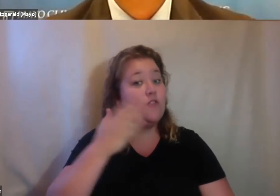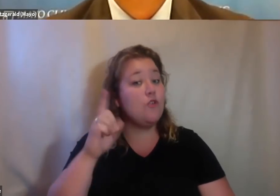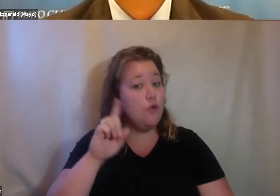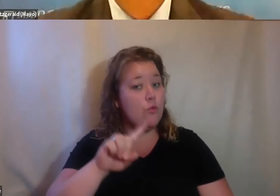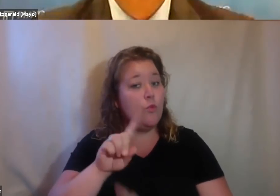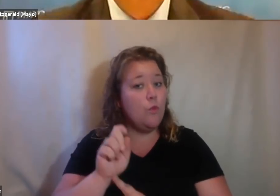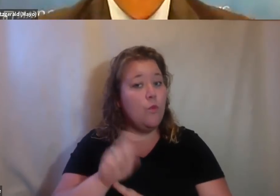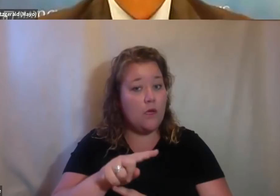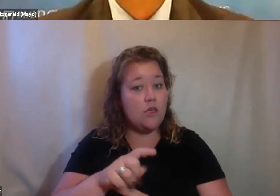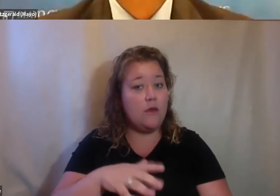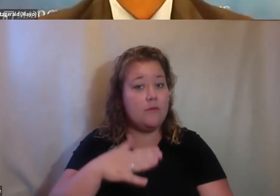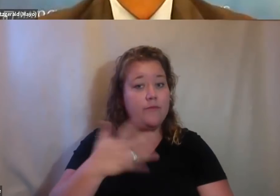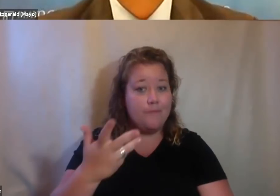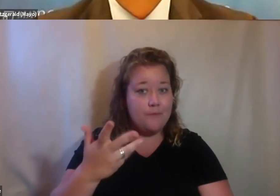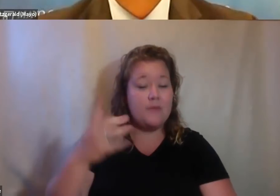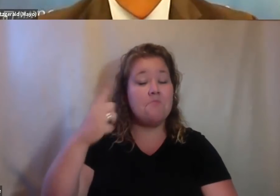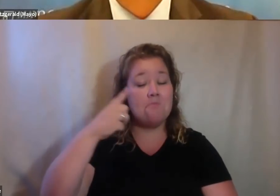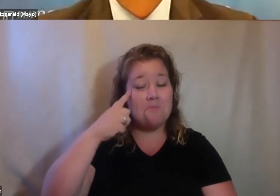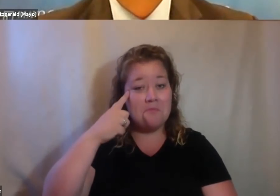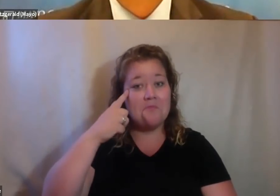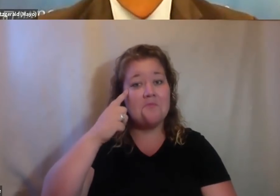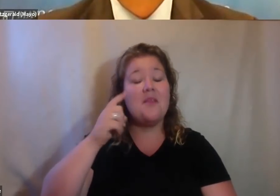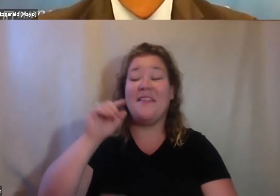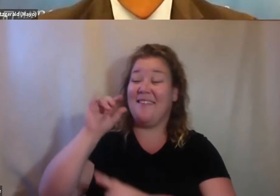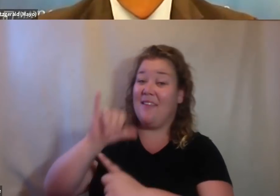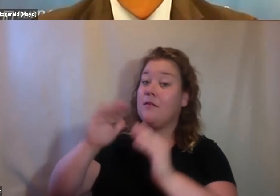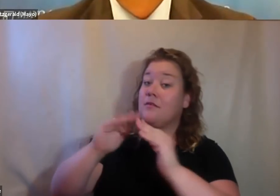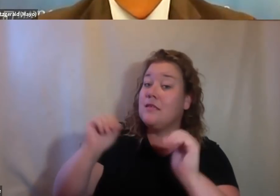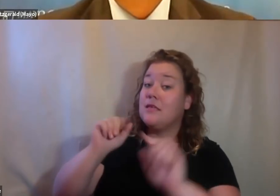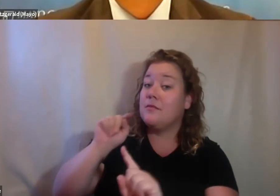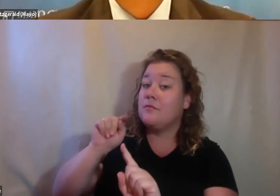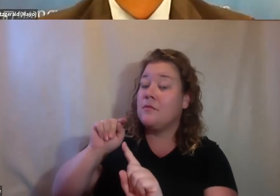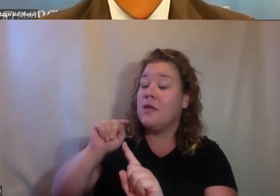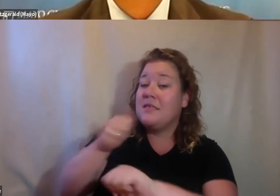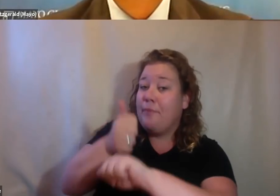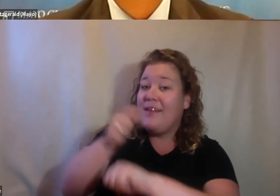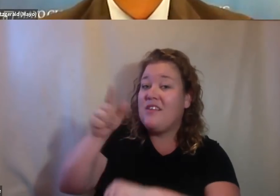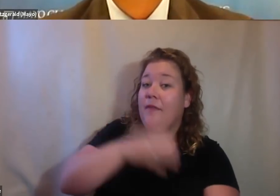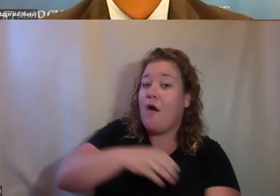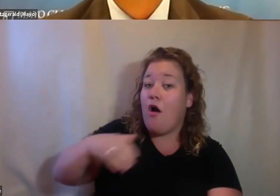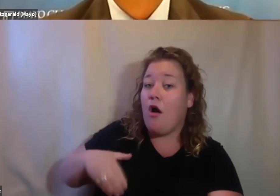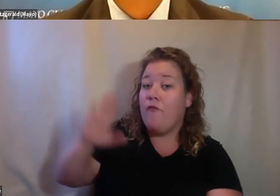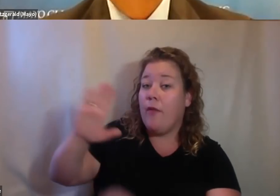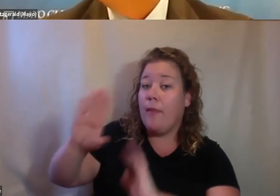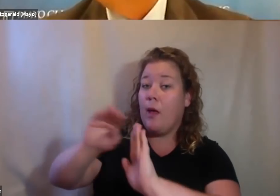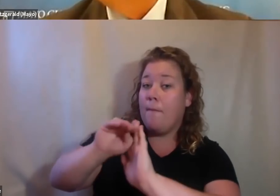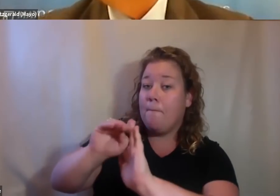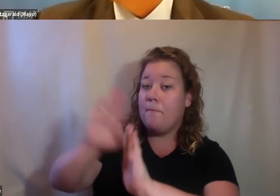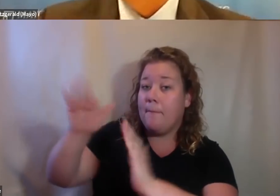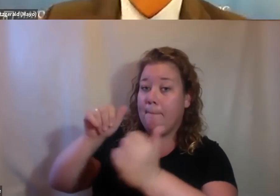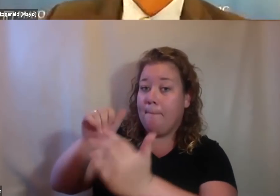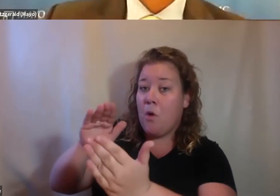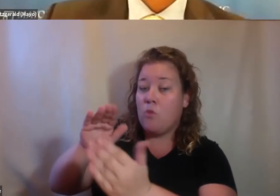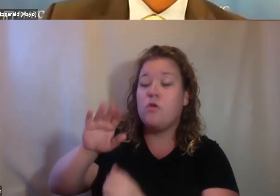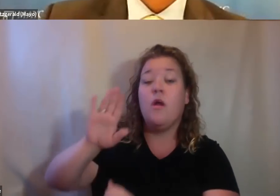And what I would say is that, this system is based upon the Harvard model, and the Harvard model is a very